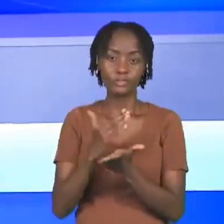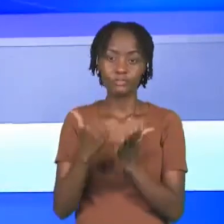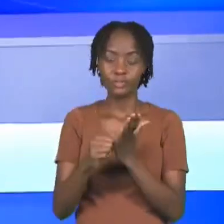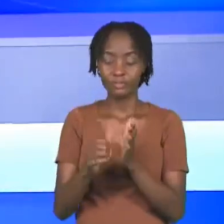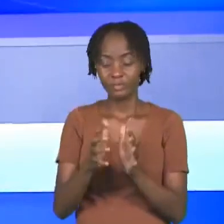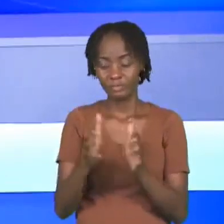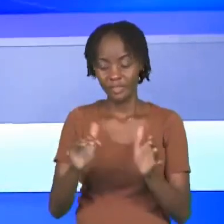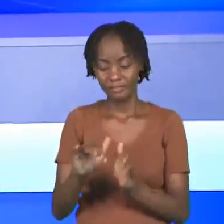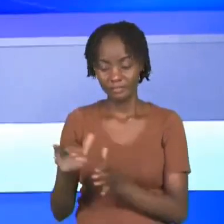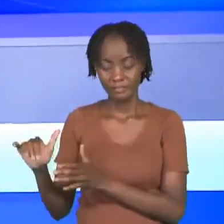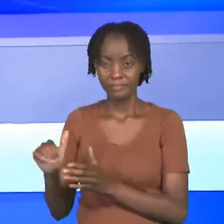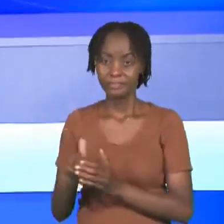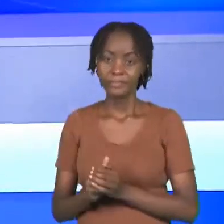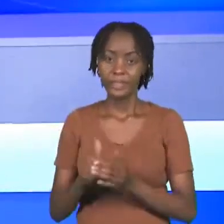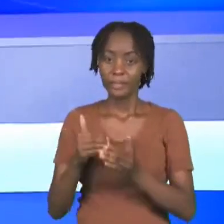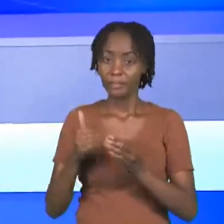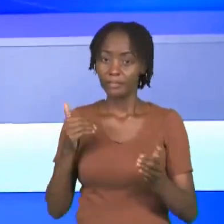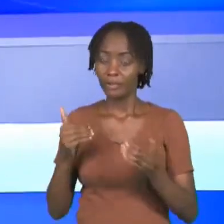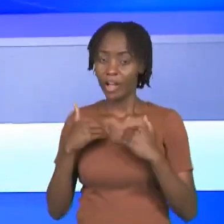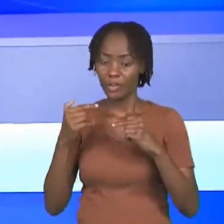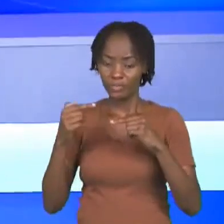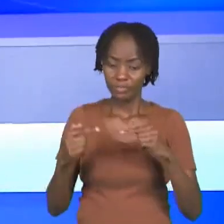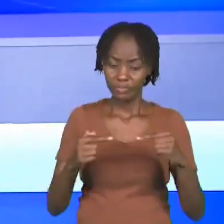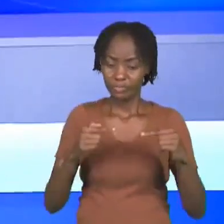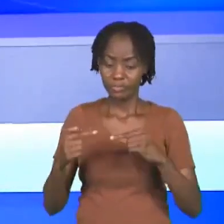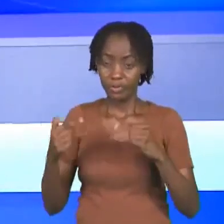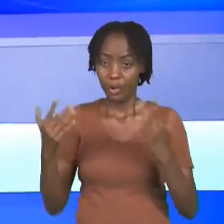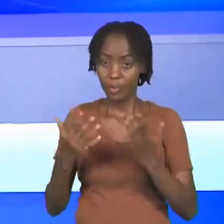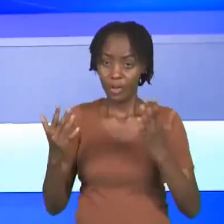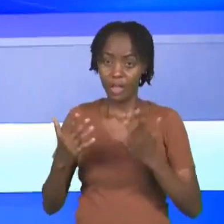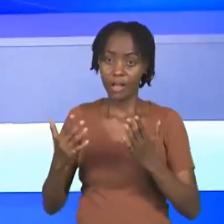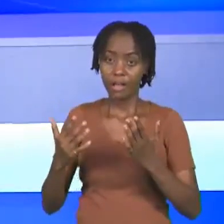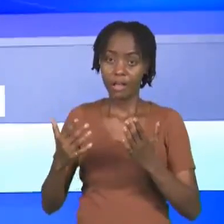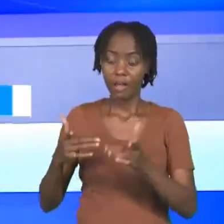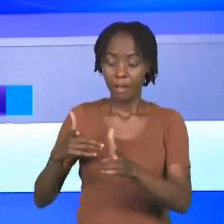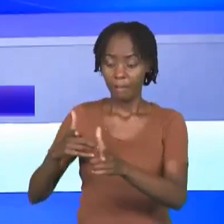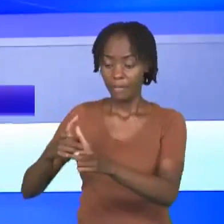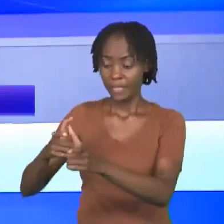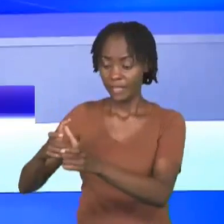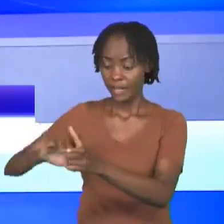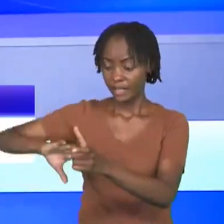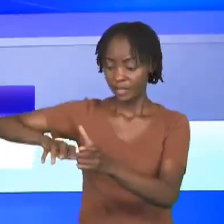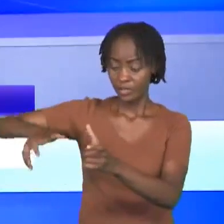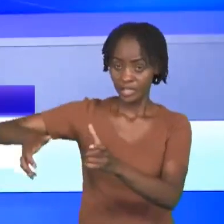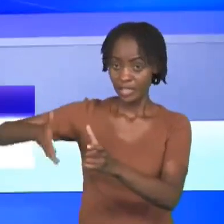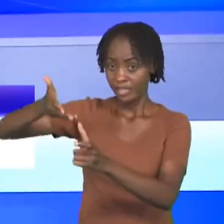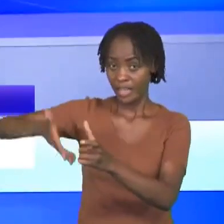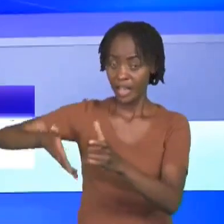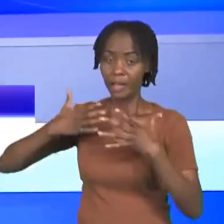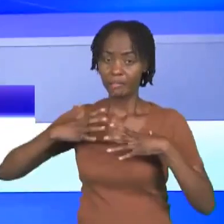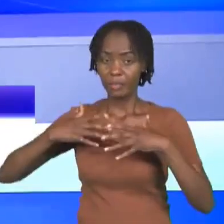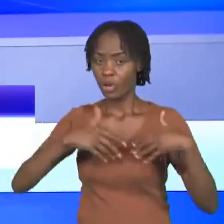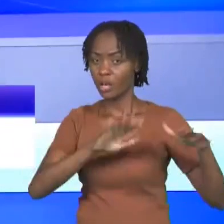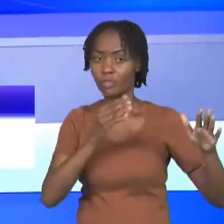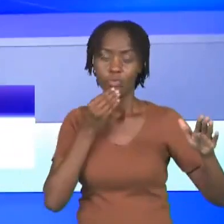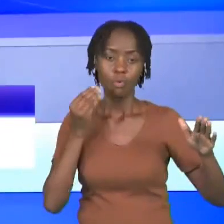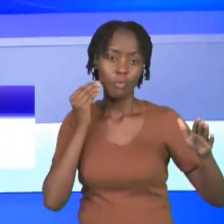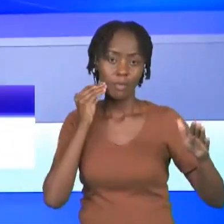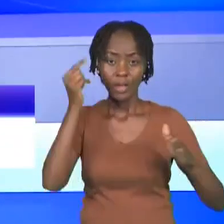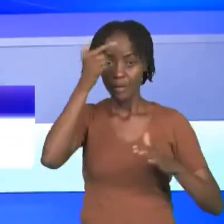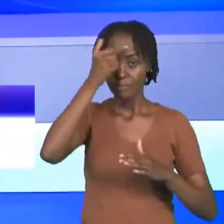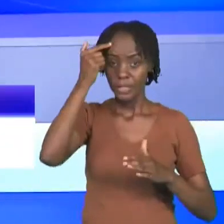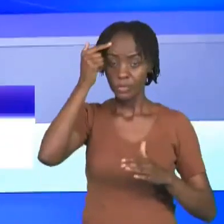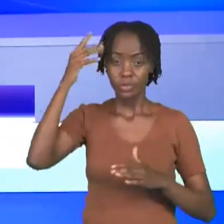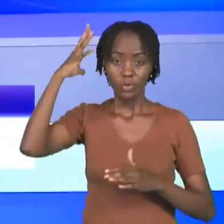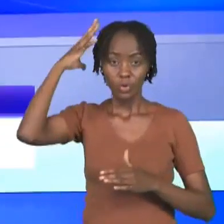Back to a story I told you earlier on, where tension is now rising in Mandera County, with some residents being forced to leave their homes after Somalia National Army